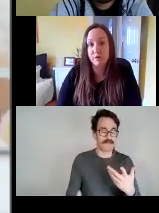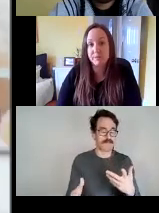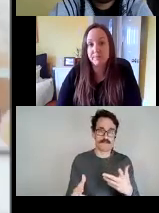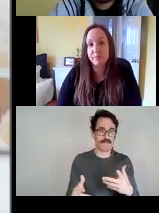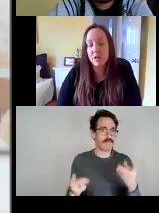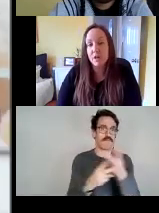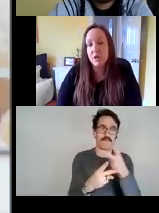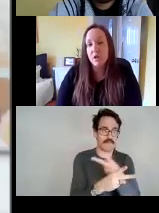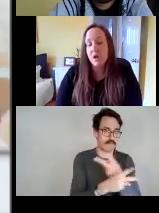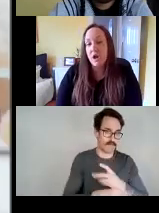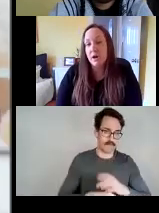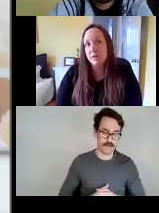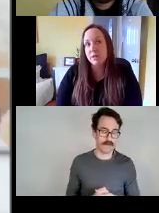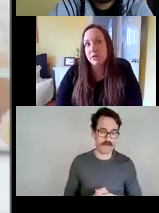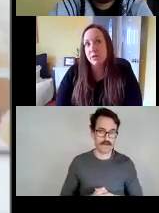of folks.